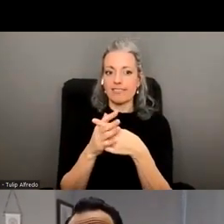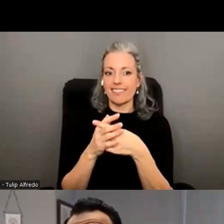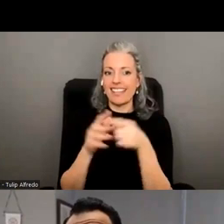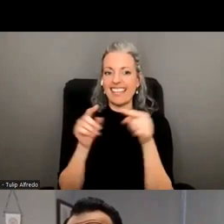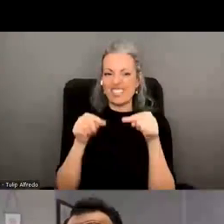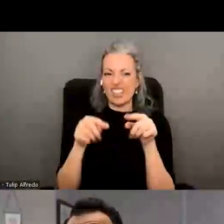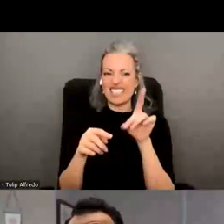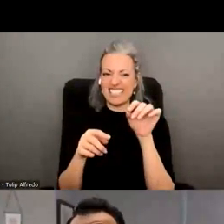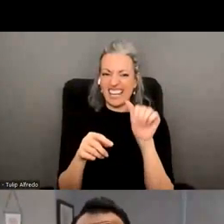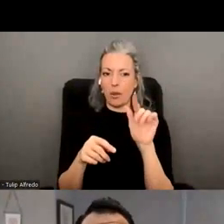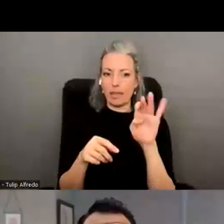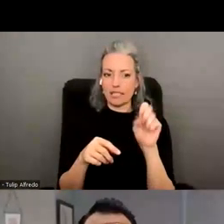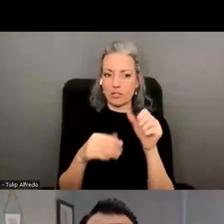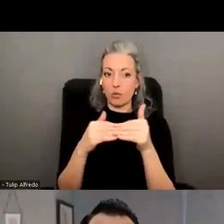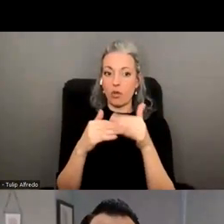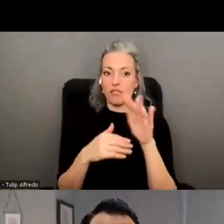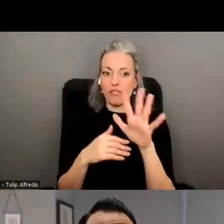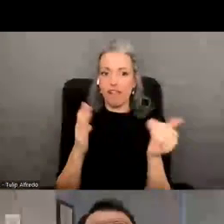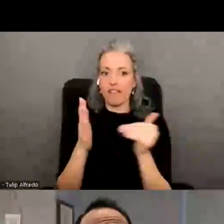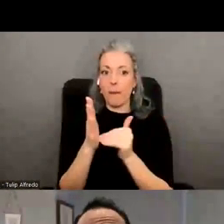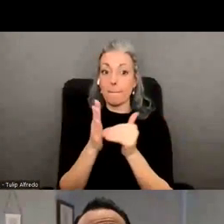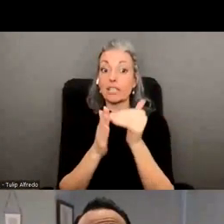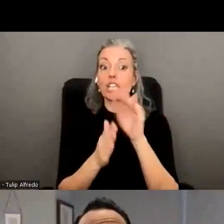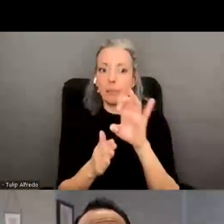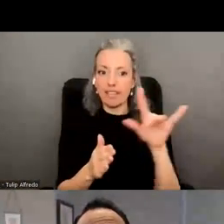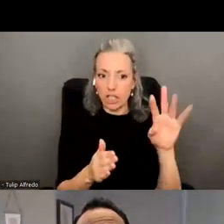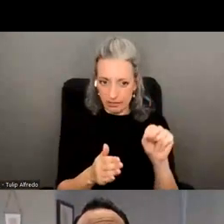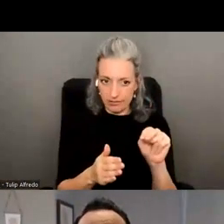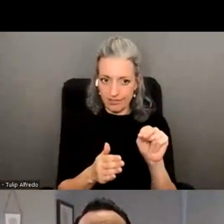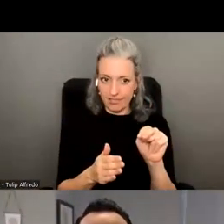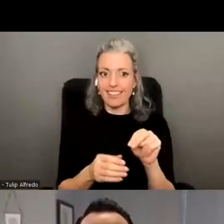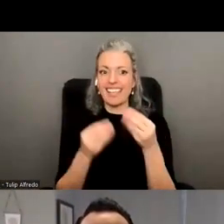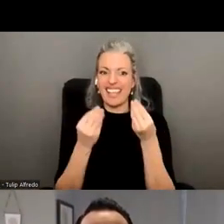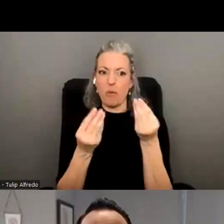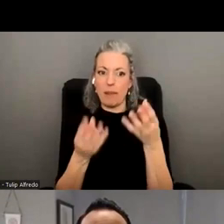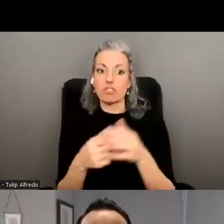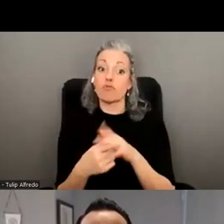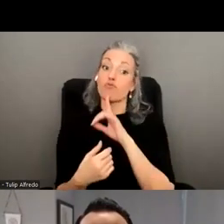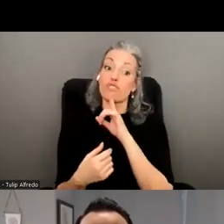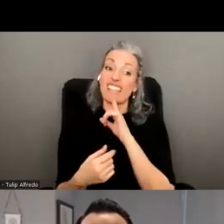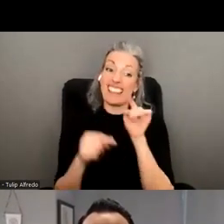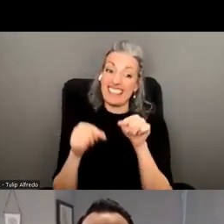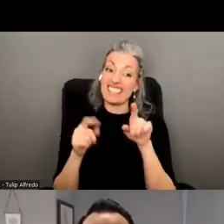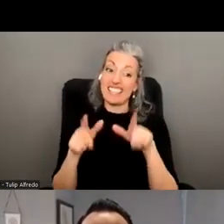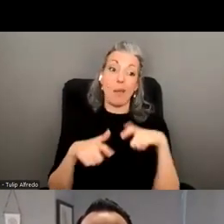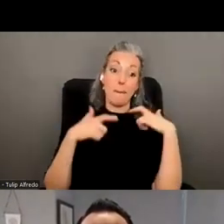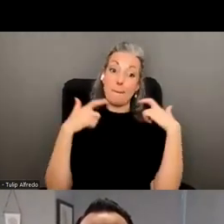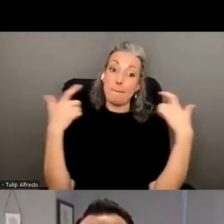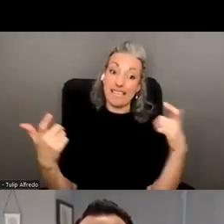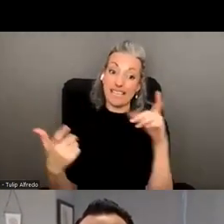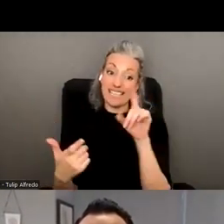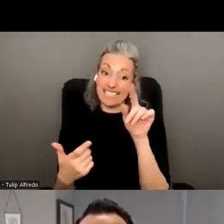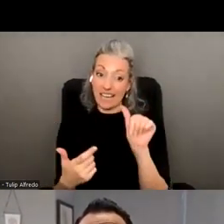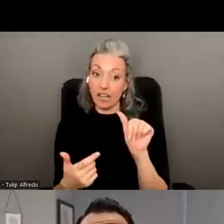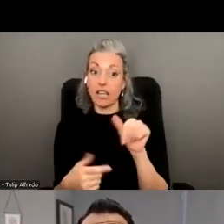with over 5 billion claims, 17 billion total records. Certainly the single largest data